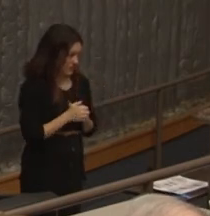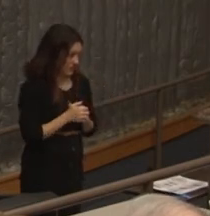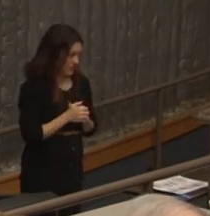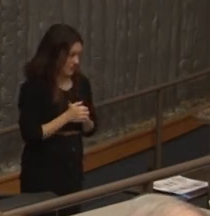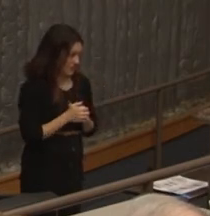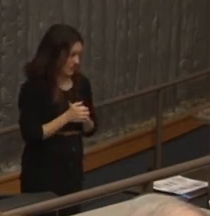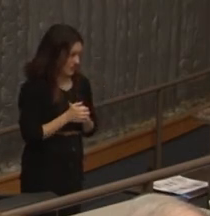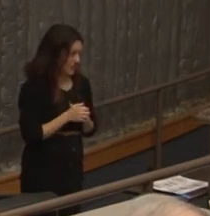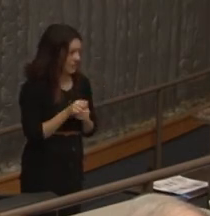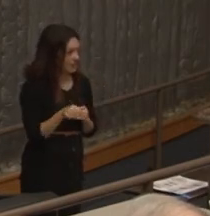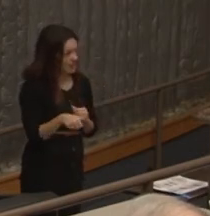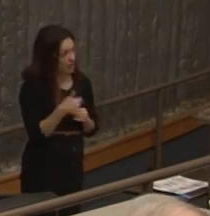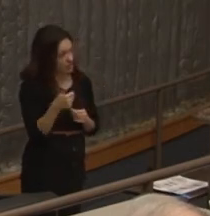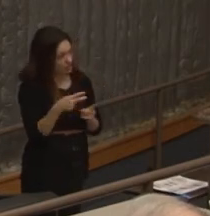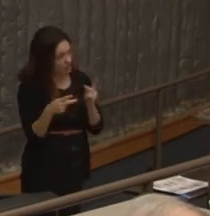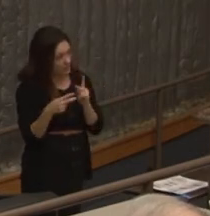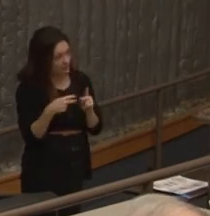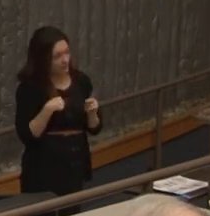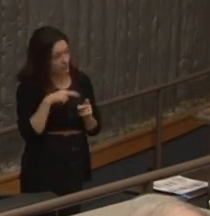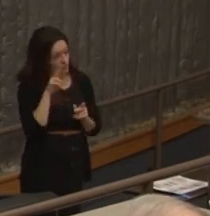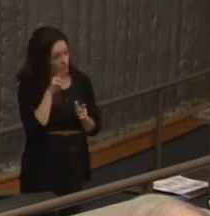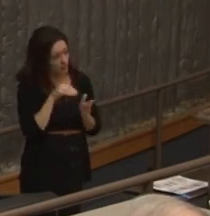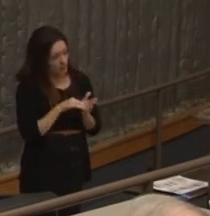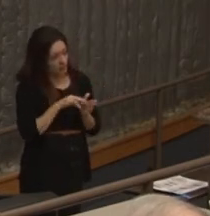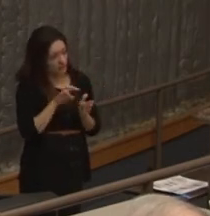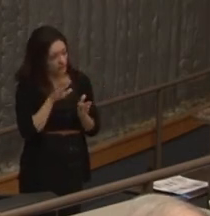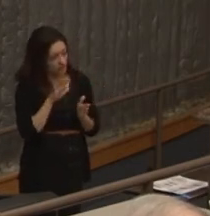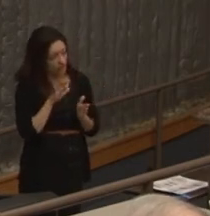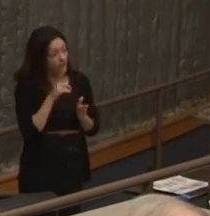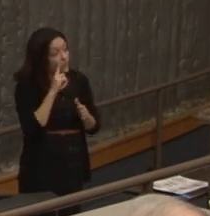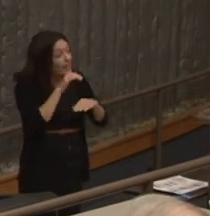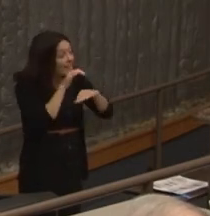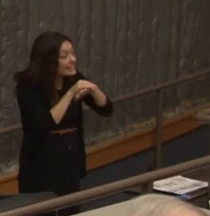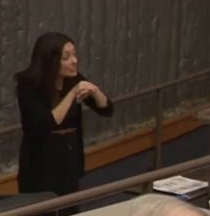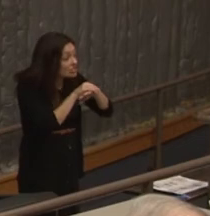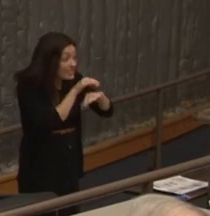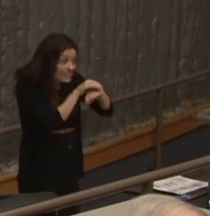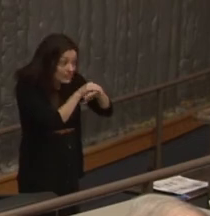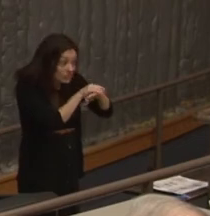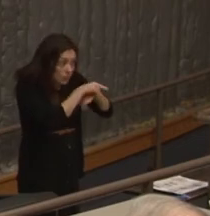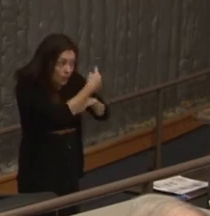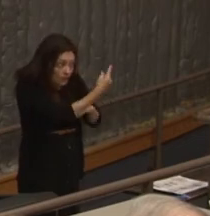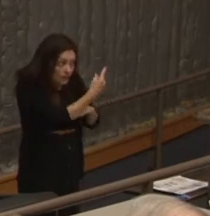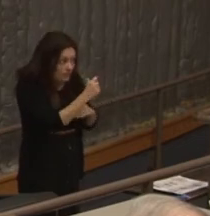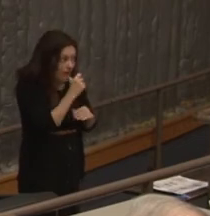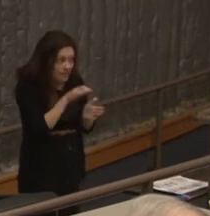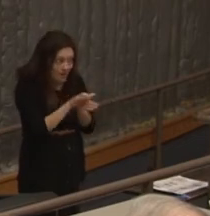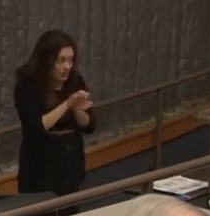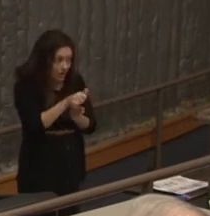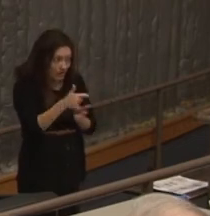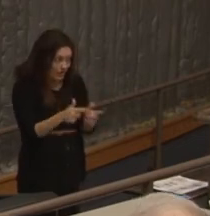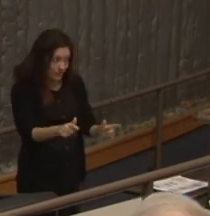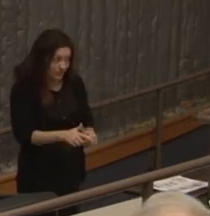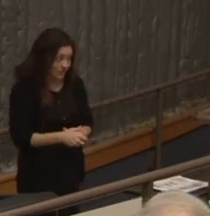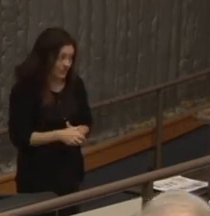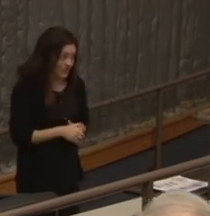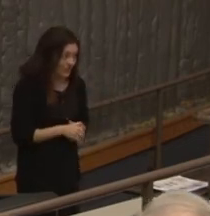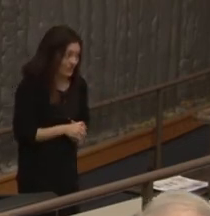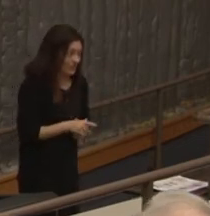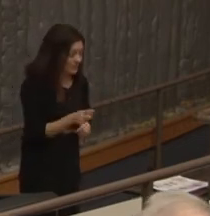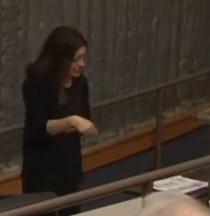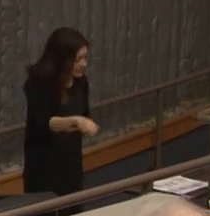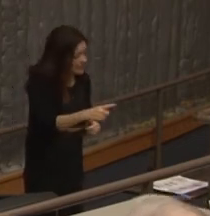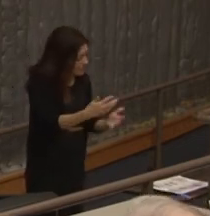has 27,000 interviews in English alone, not counting the other. They wanted to